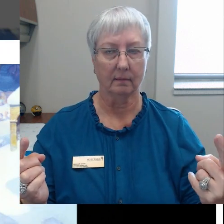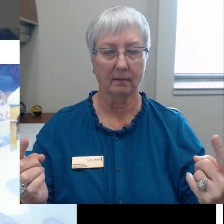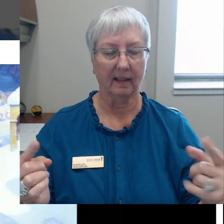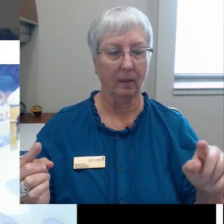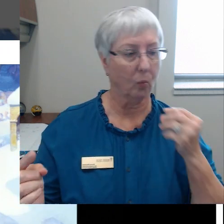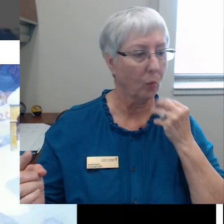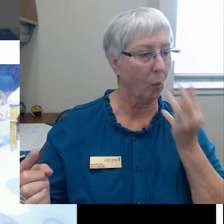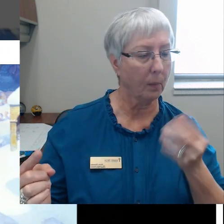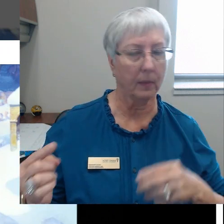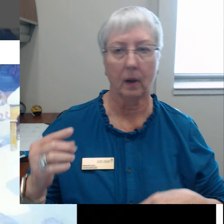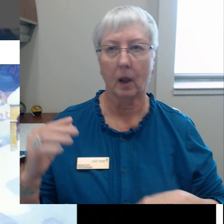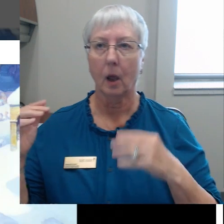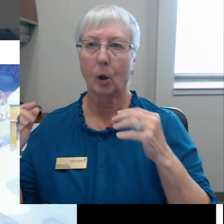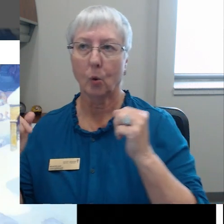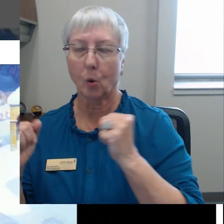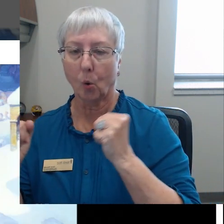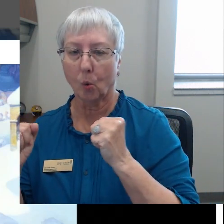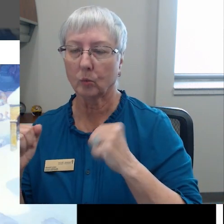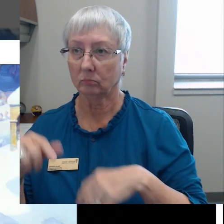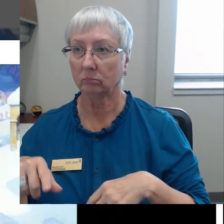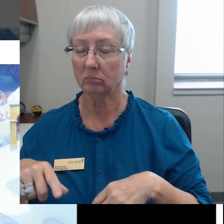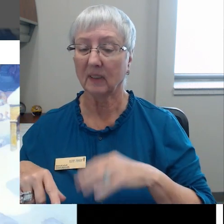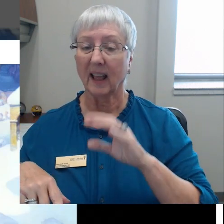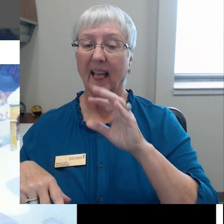The small amount of warm light against the cool shadows